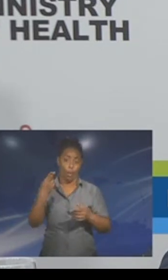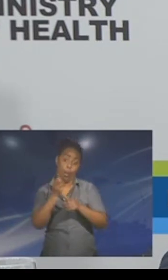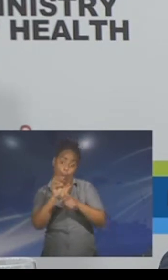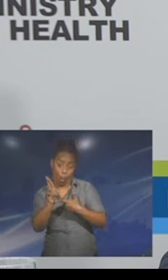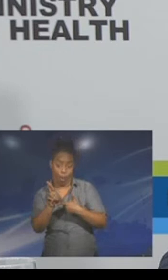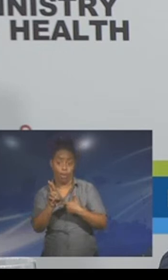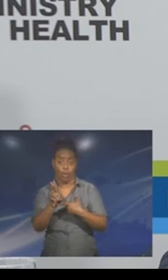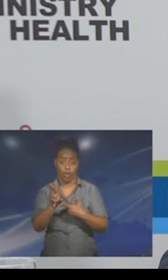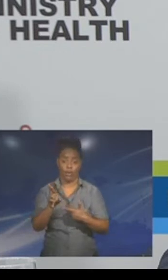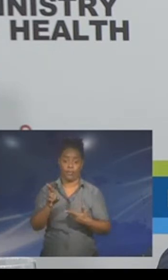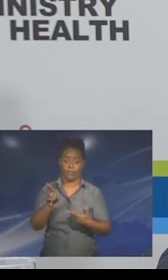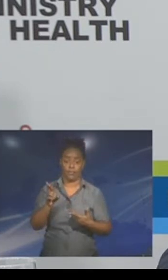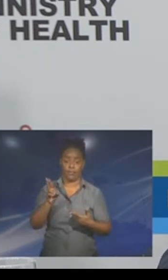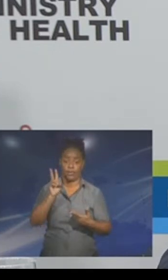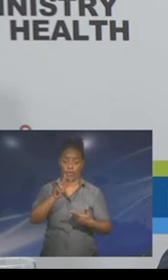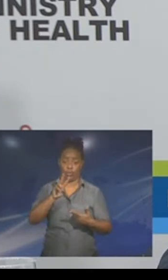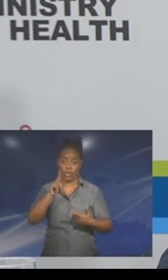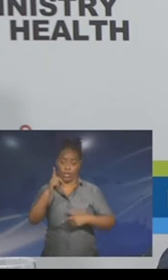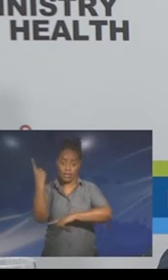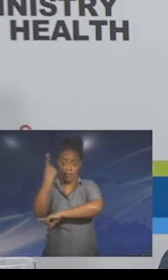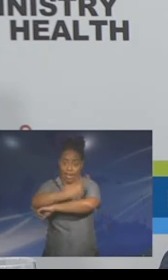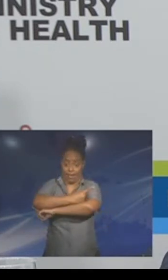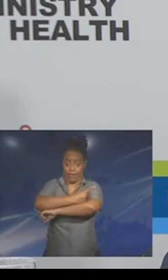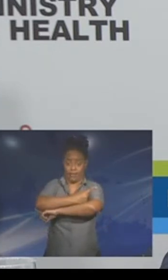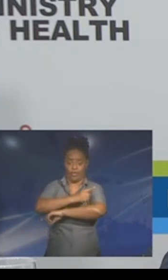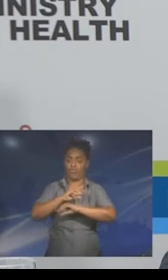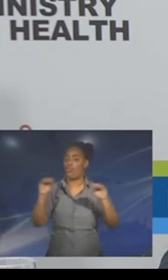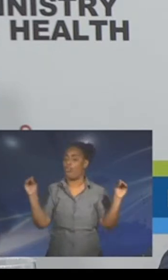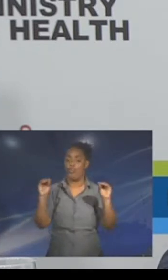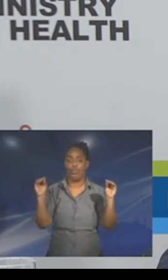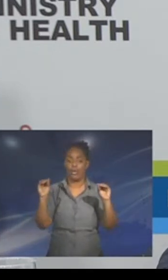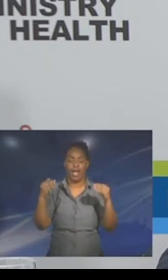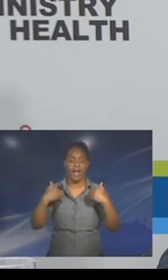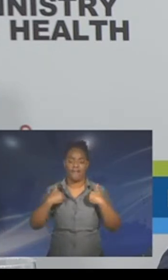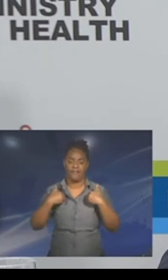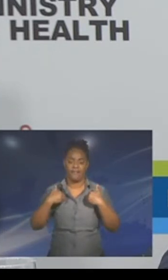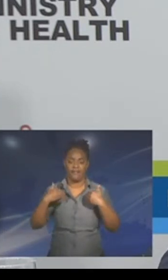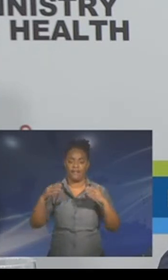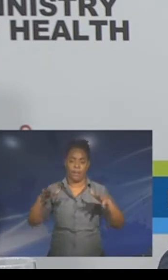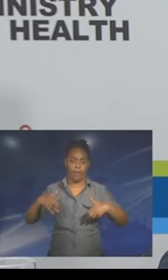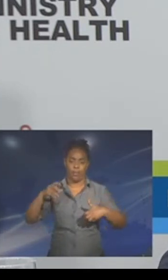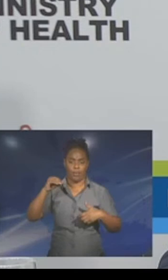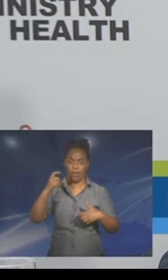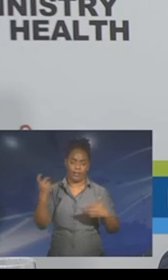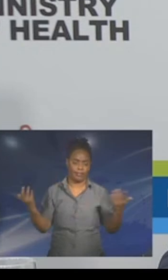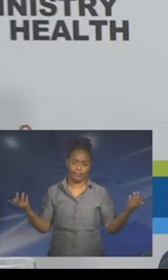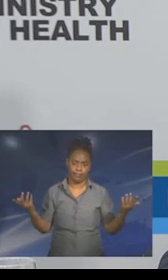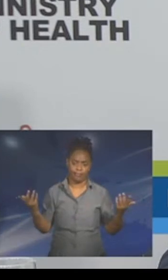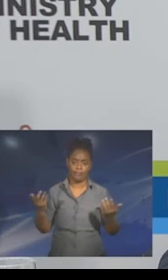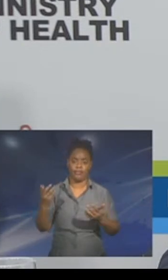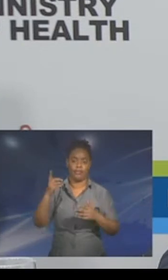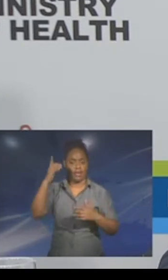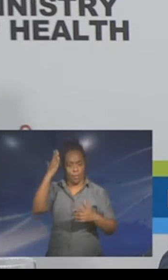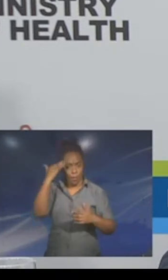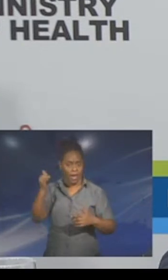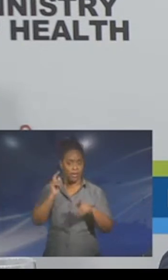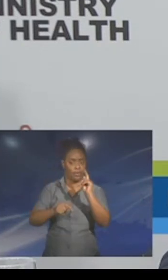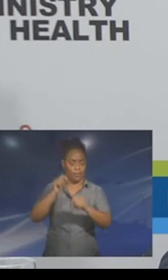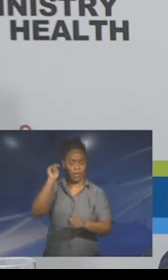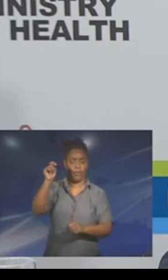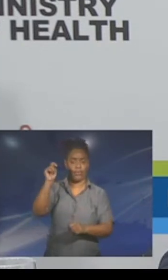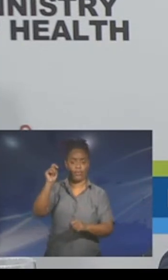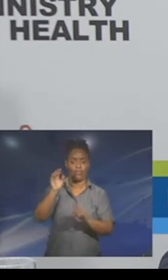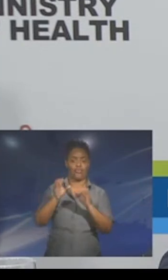over 21 days. So we have never had a case, so that also applies to us. Therefore, that